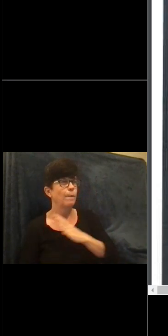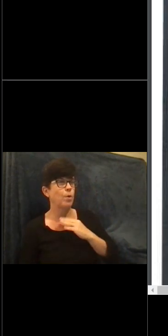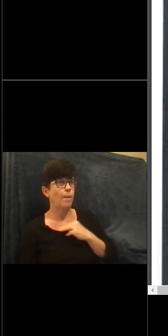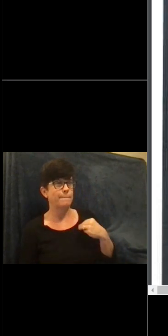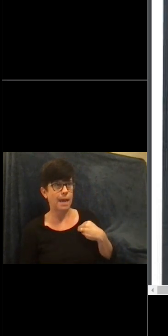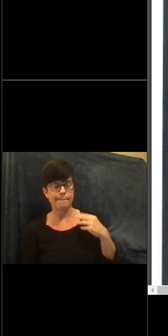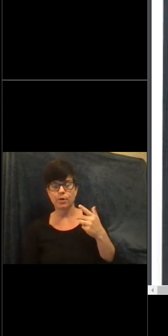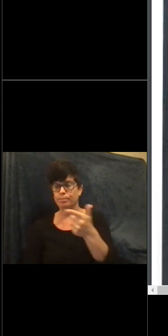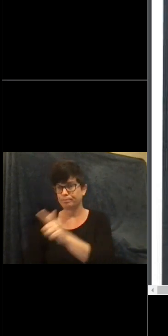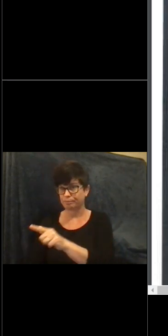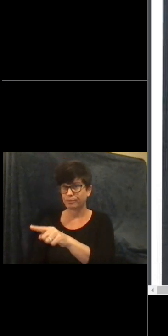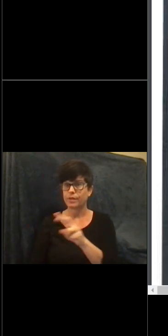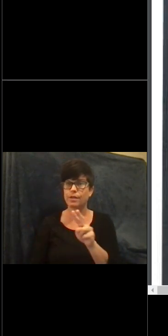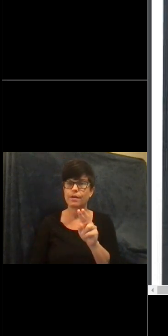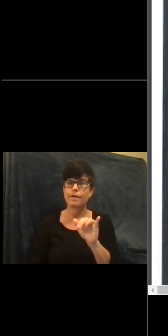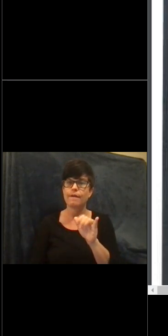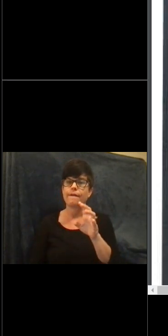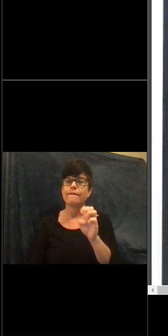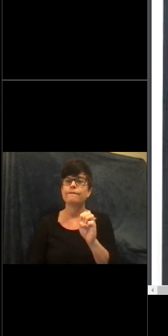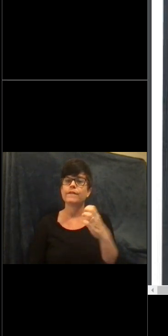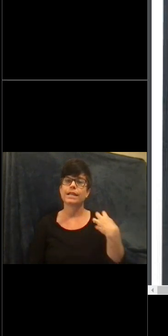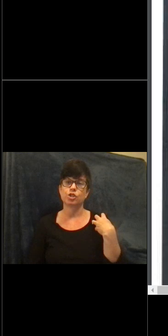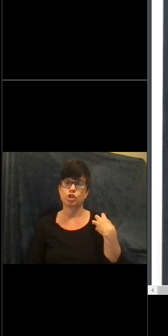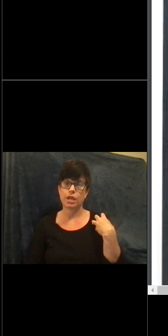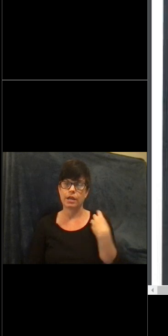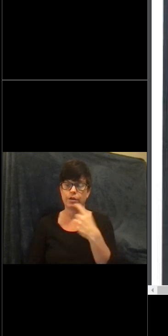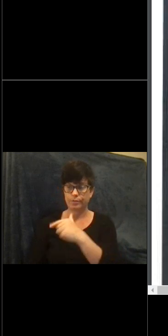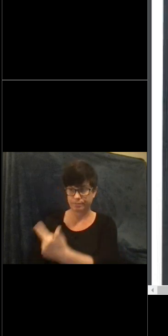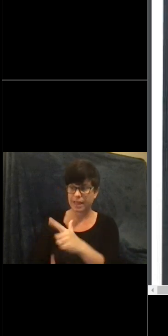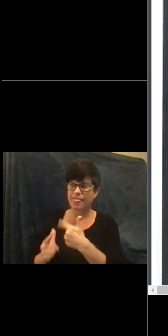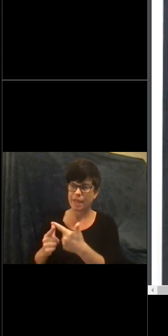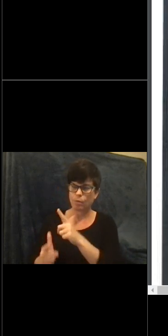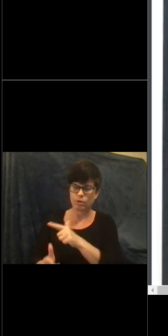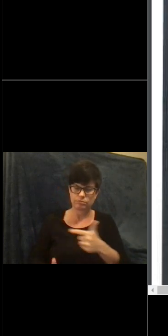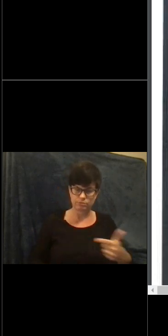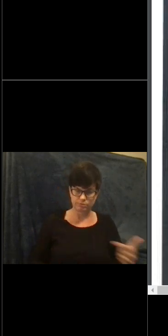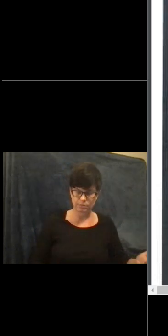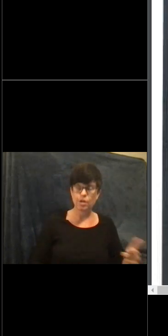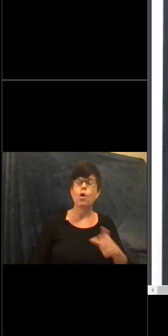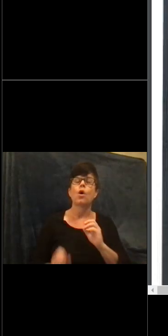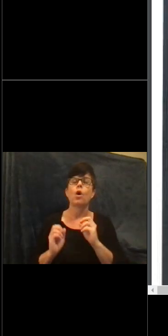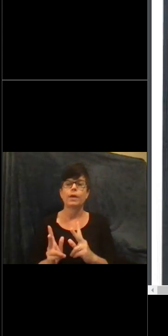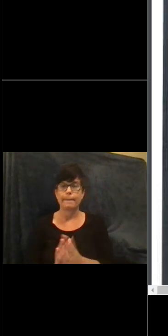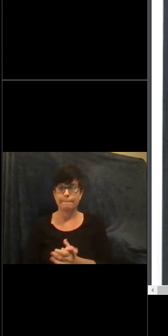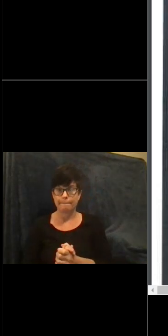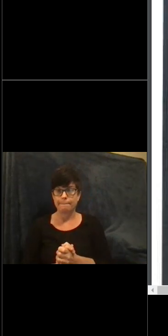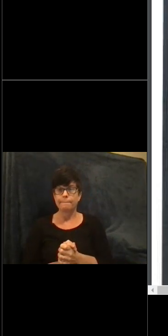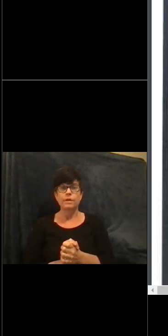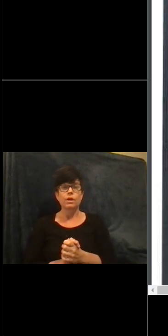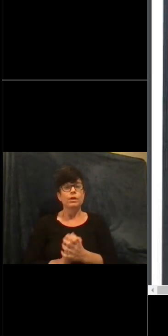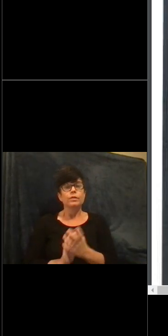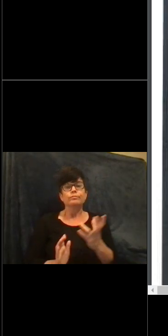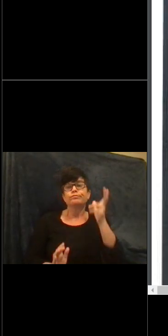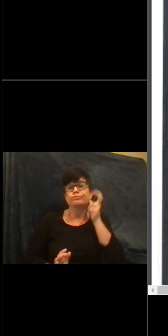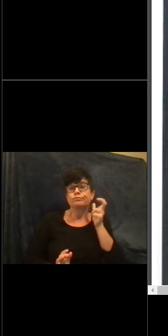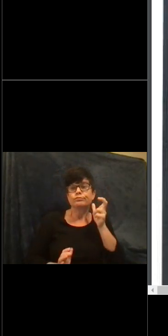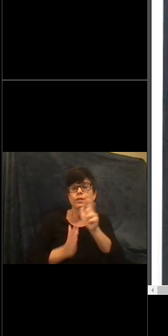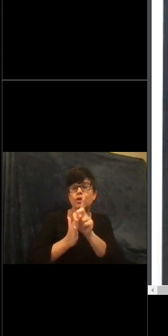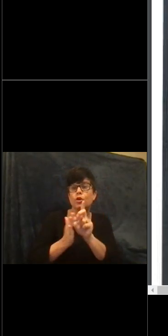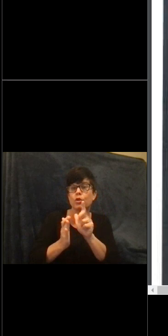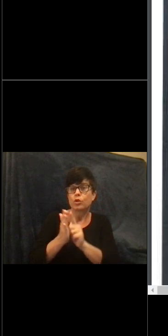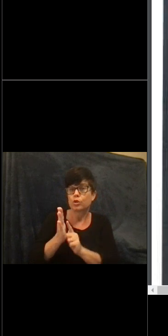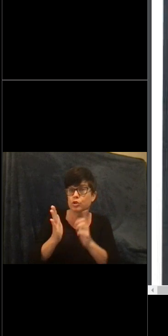now to vice chair, and then we'll go back around the dais. So I heard the attorney say, we'll meet with CRA,